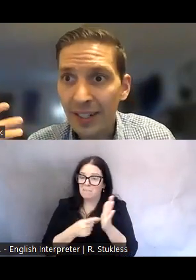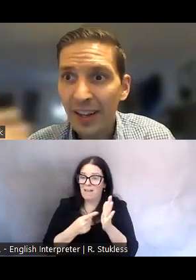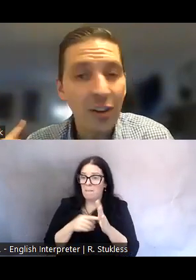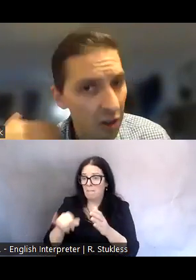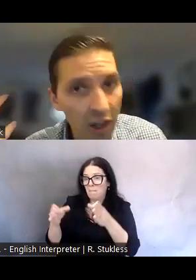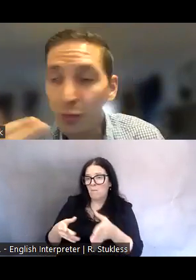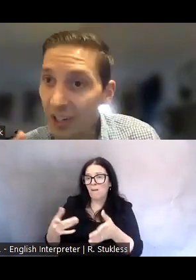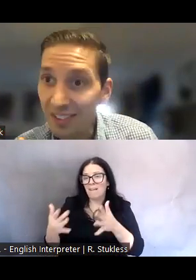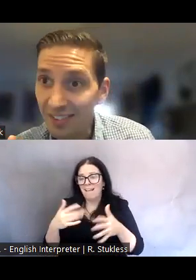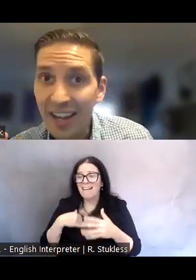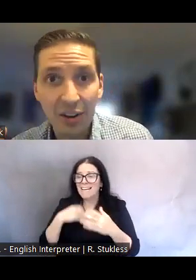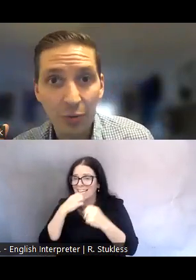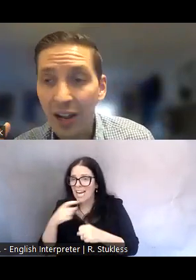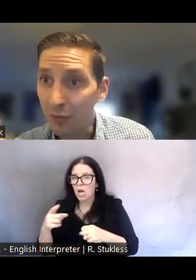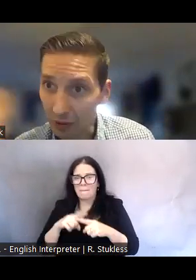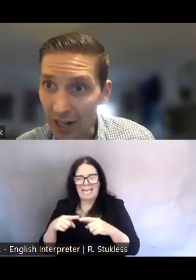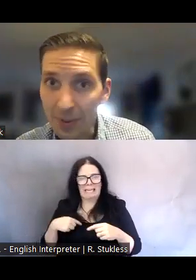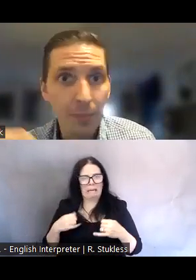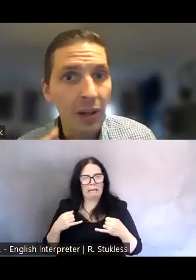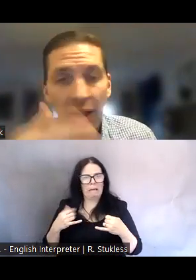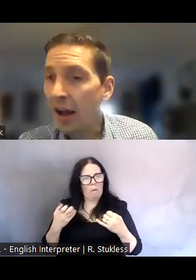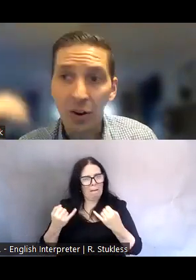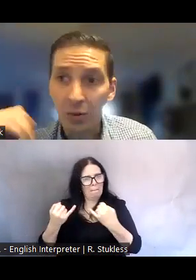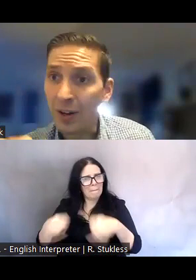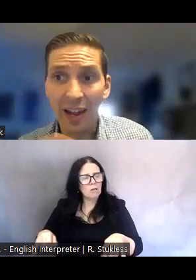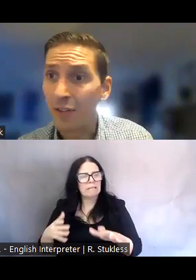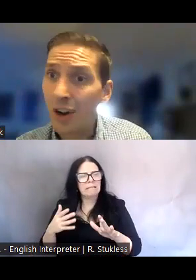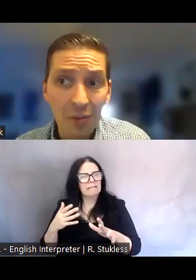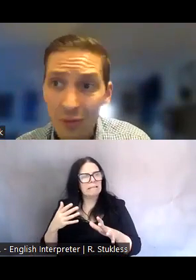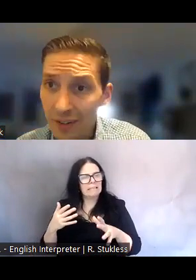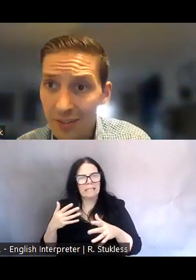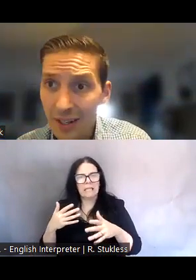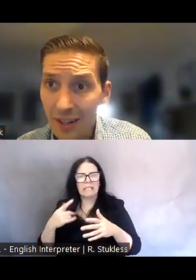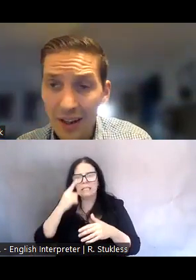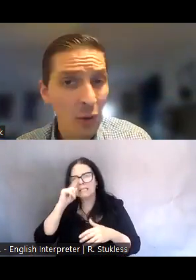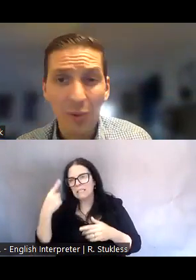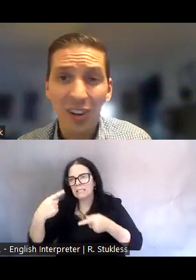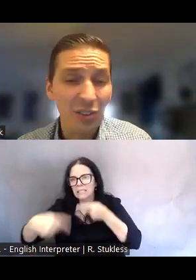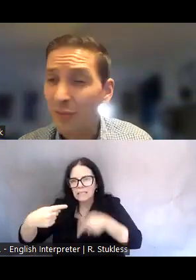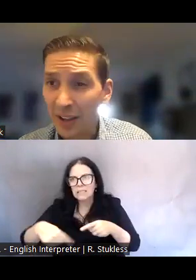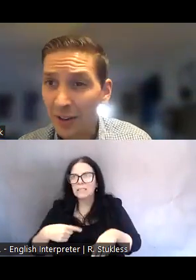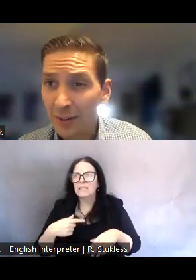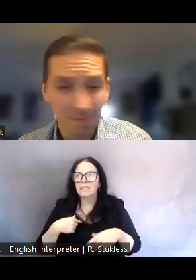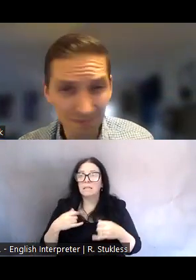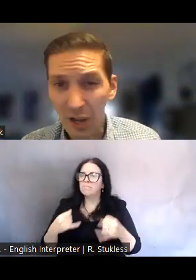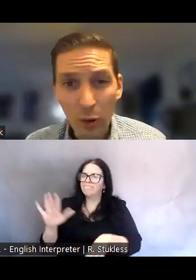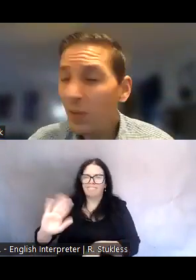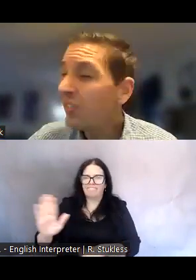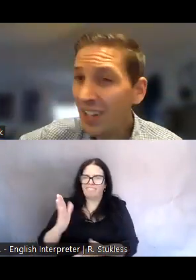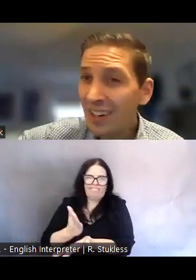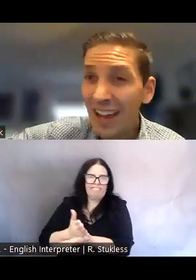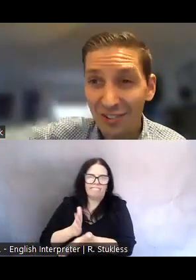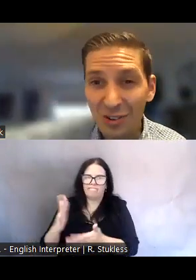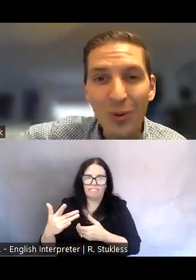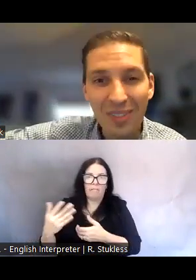about. And there's a lot of reasons that can arise for a lot of people. I don't want to have conflict. I don't want to be seen as a failure. I don't want to